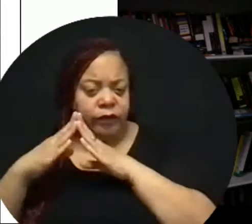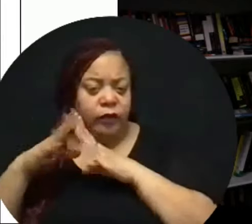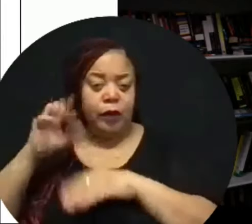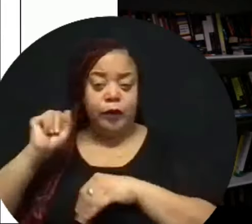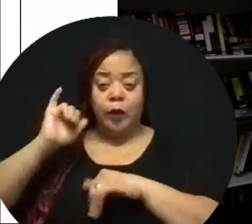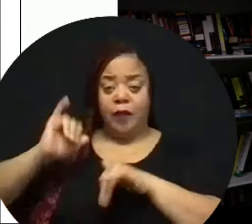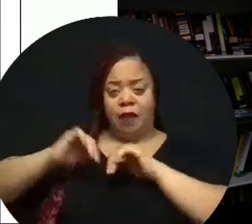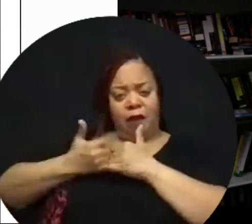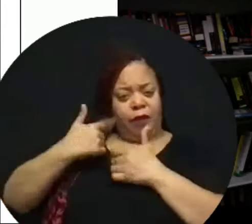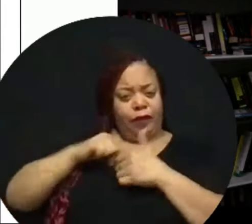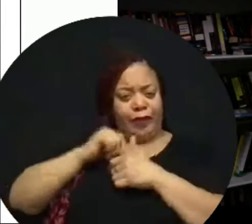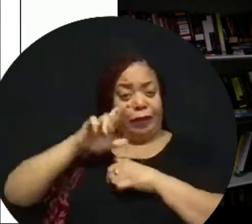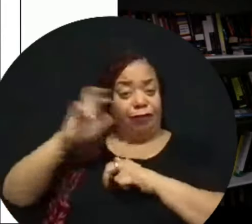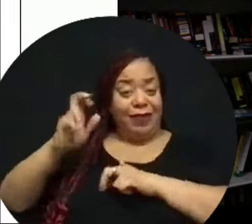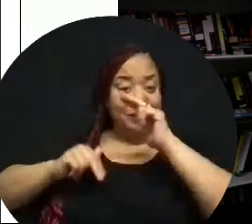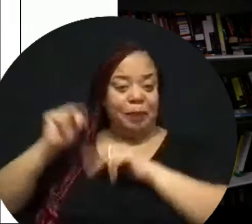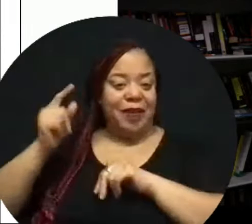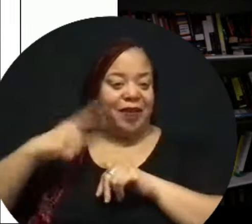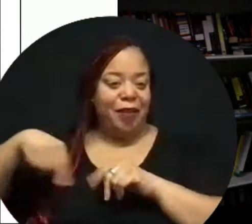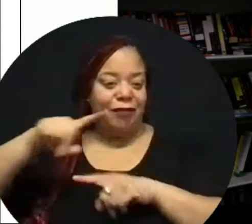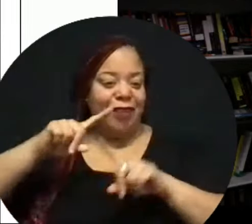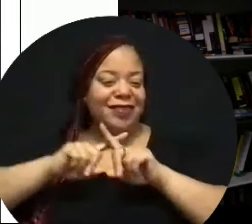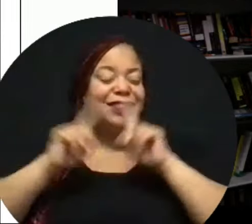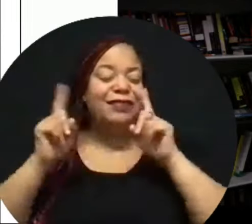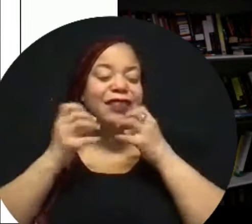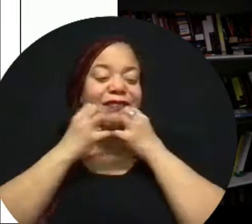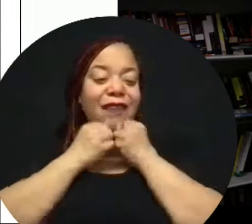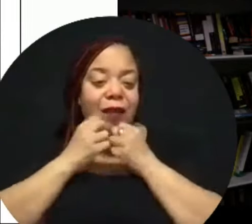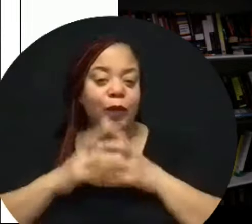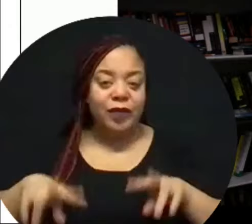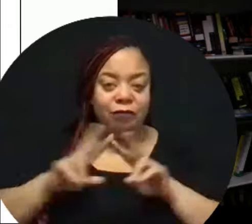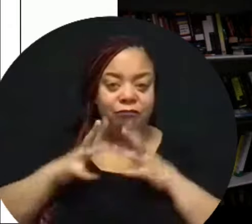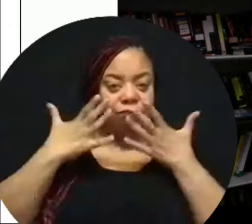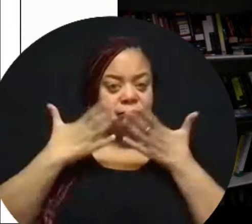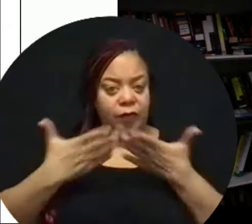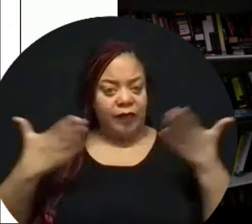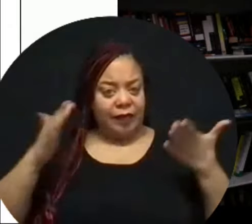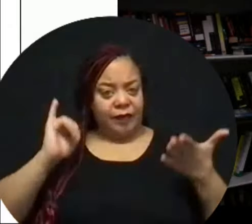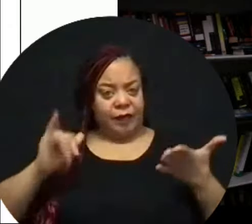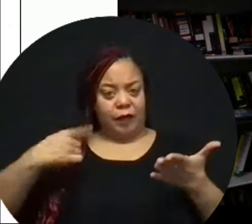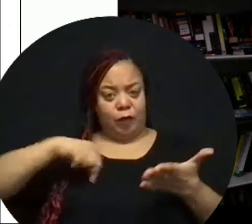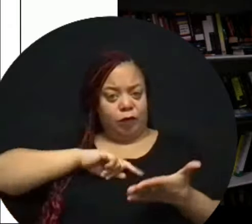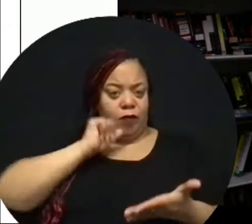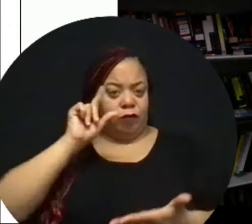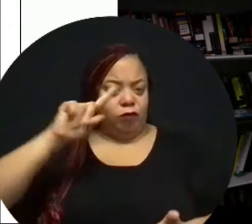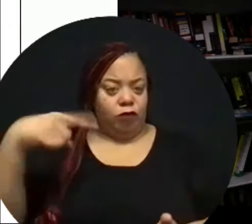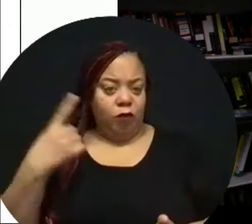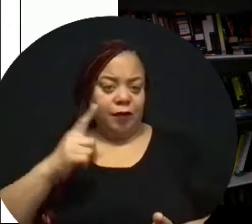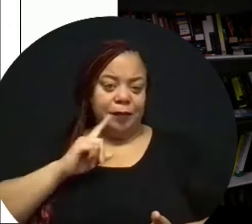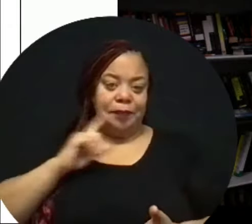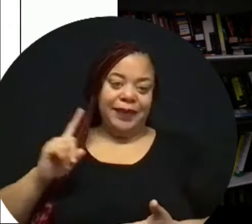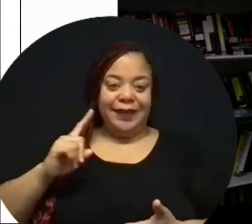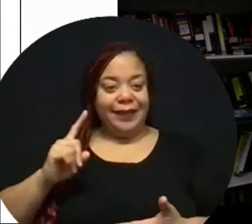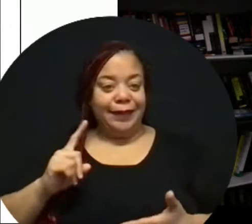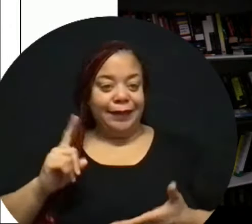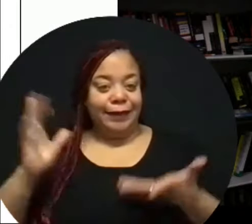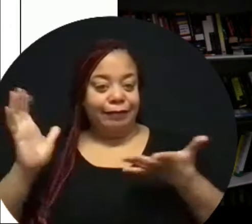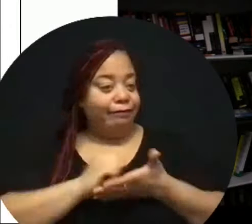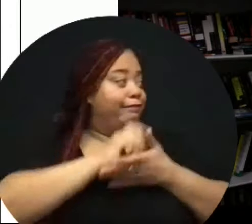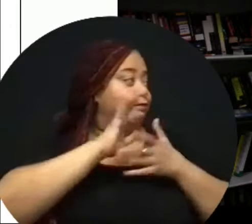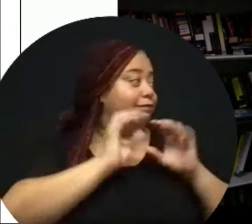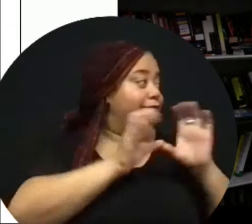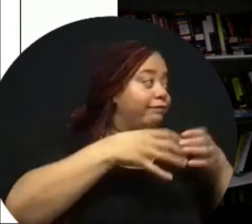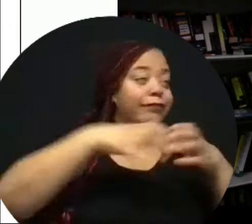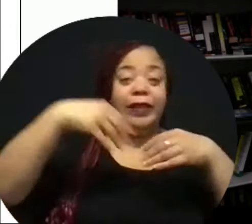that destroy us, that destroy the planet, and that consider us and all life on the planet ultimately expendable for